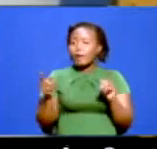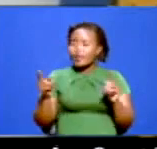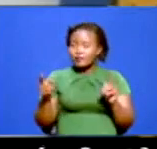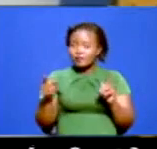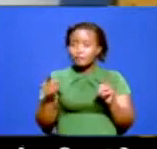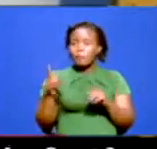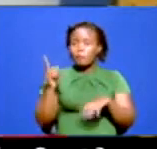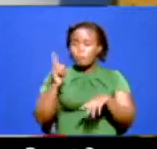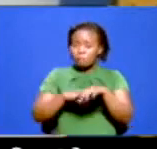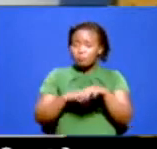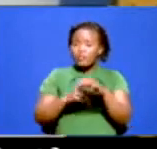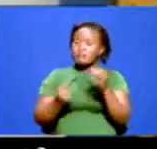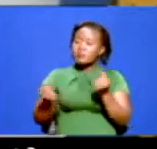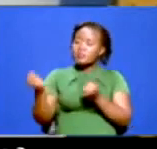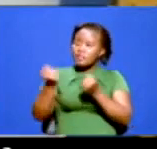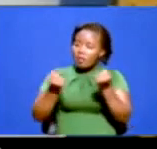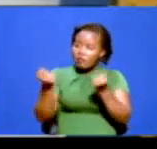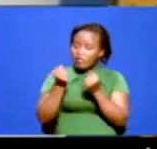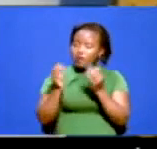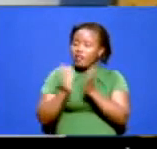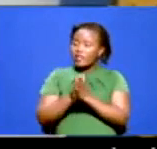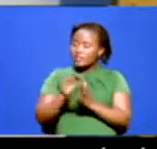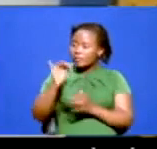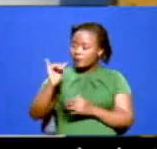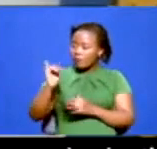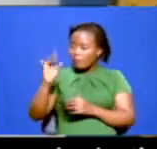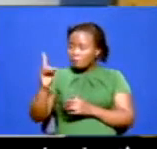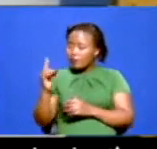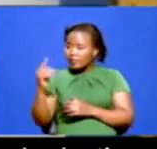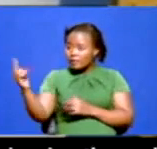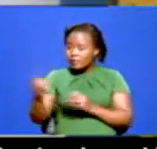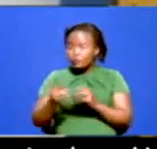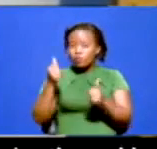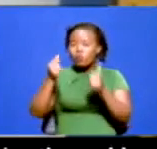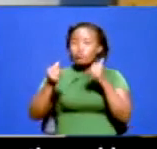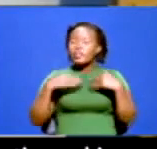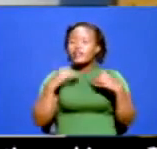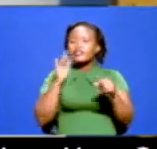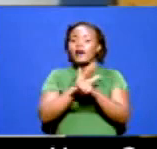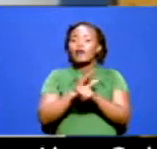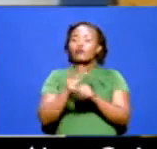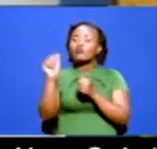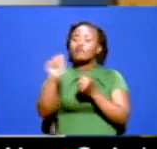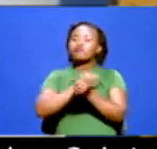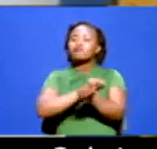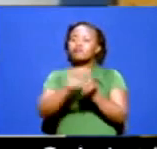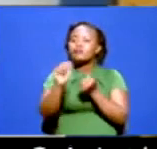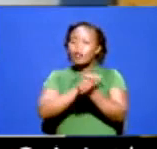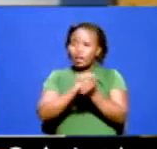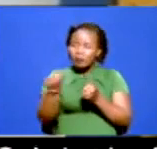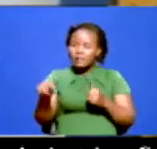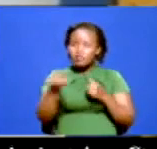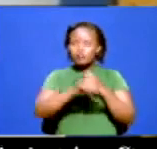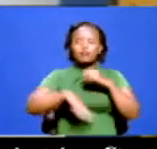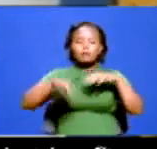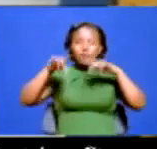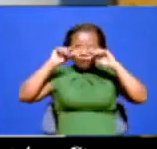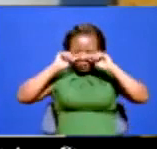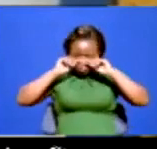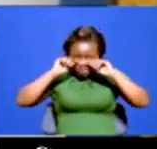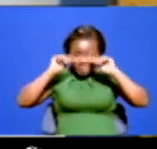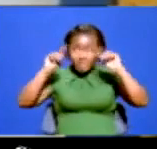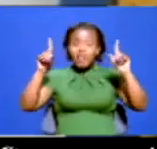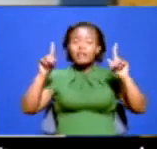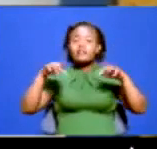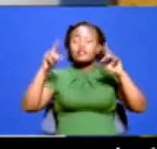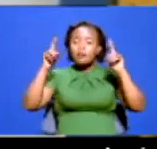this vehicle-borne ID came, which caused a lot of damage, we realized that we had to rethink and be